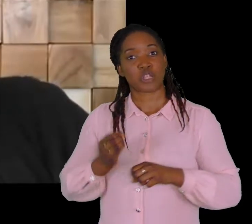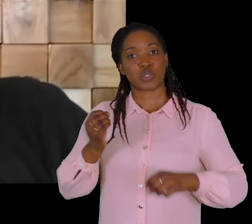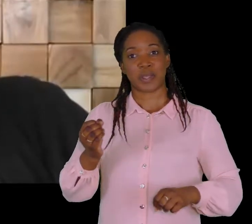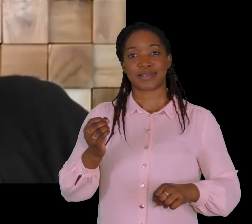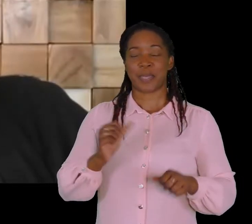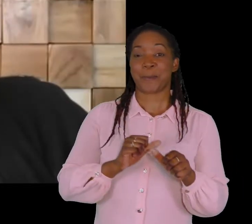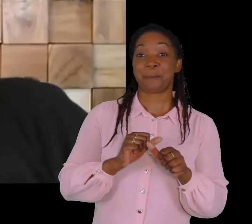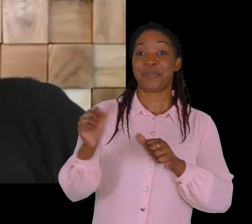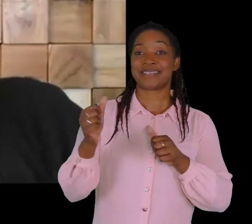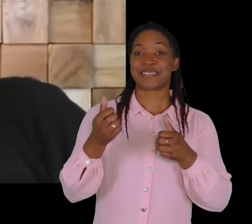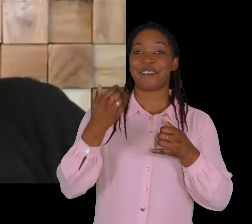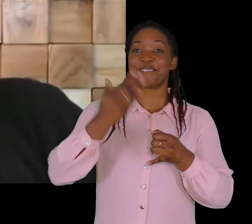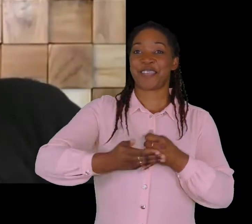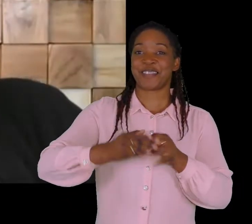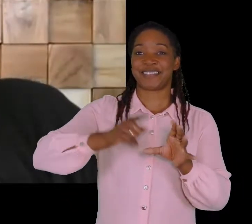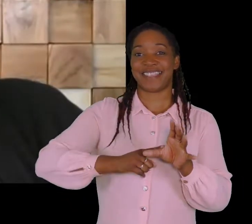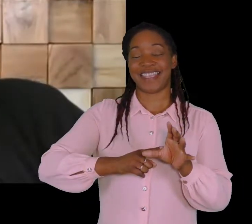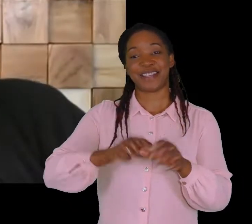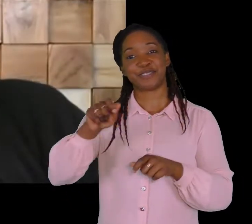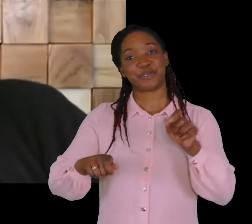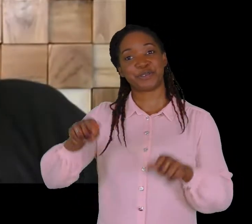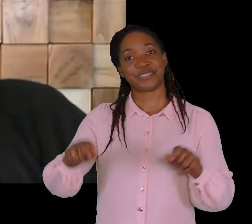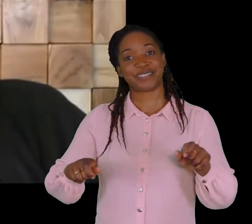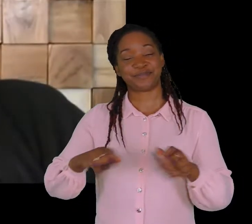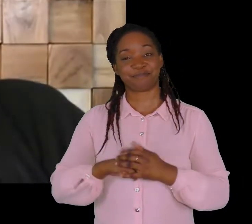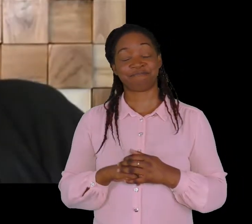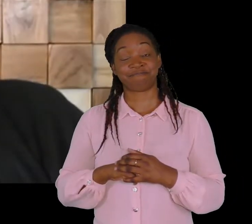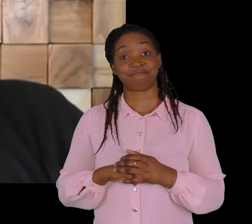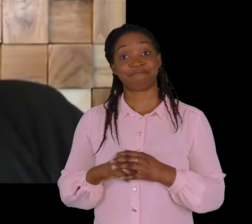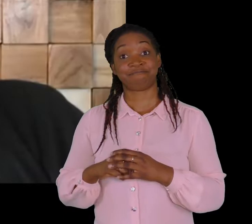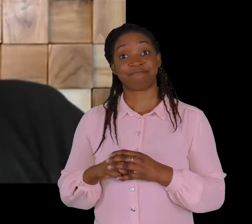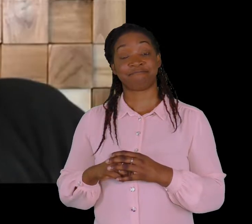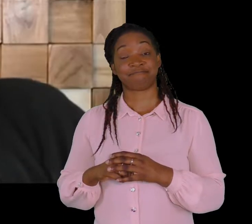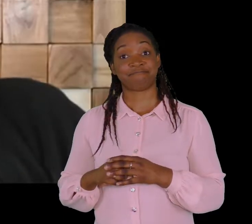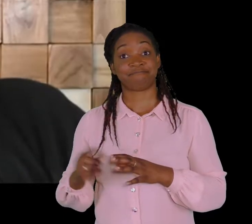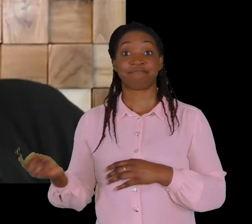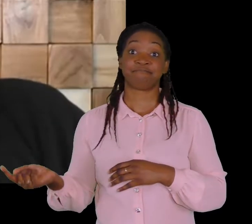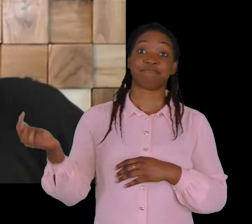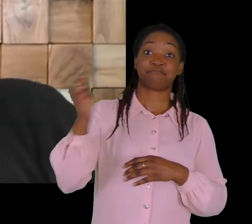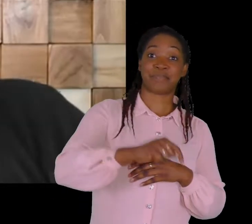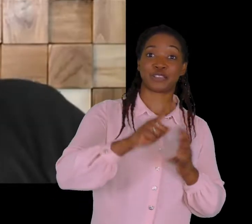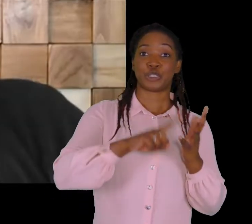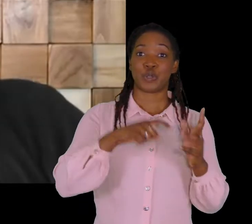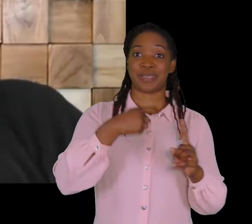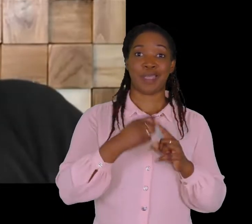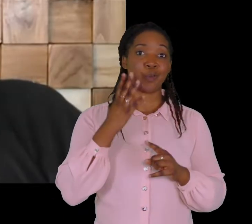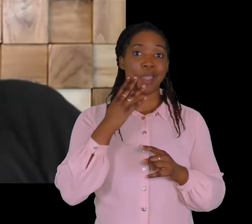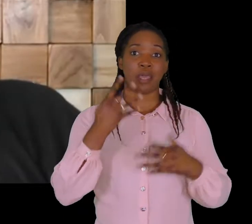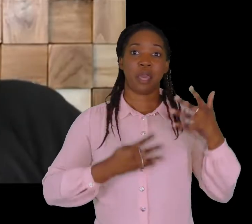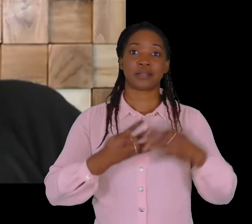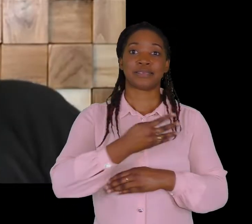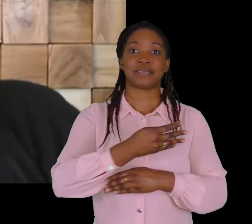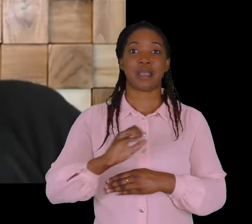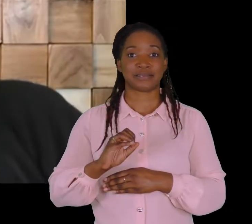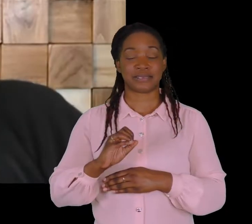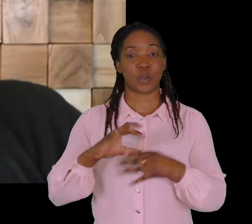Zaria, graduating as the best final year student in fine art in 1996. Returned to the UK in 1990. After